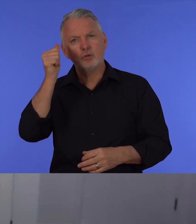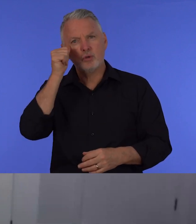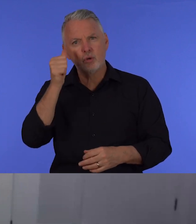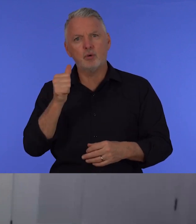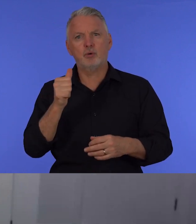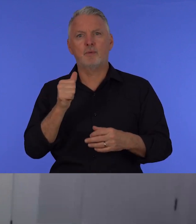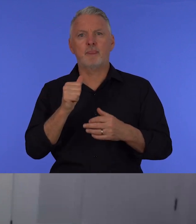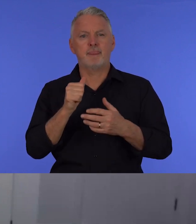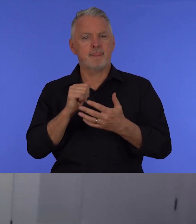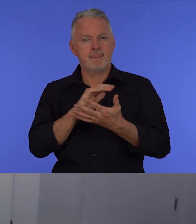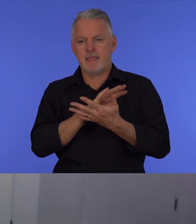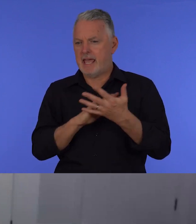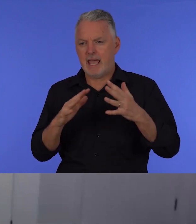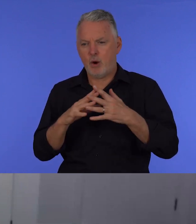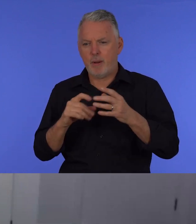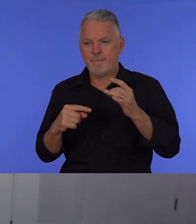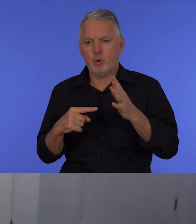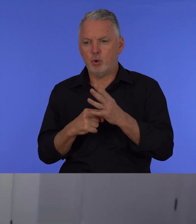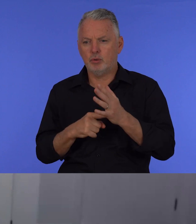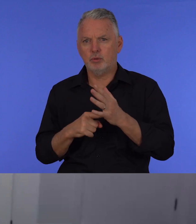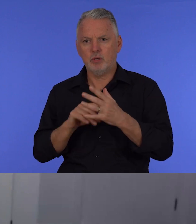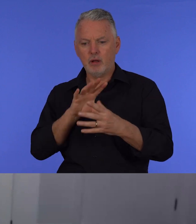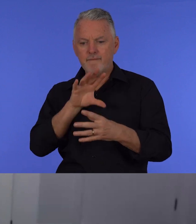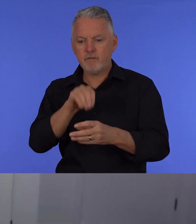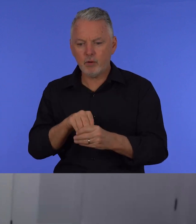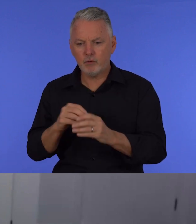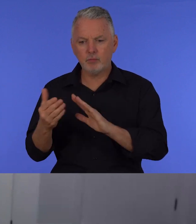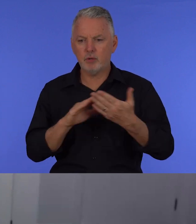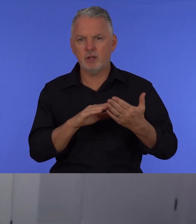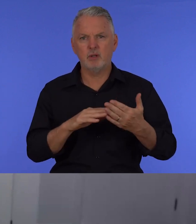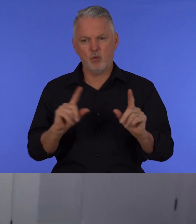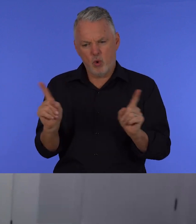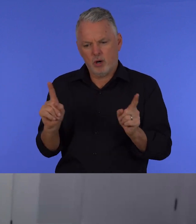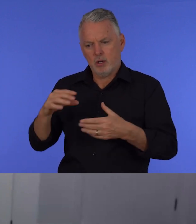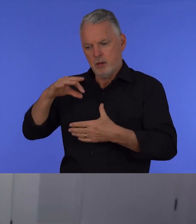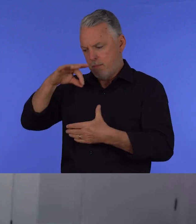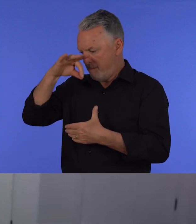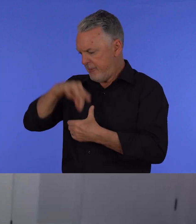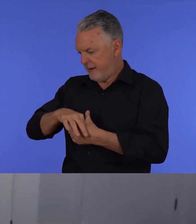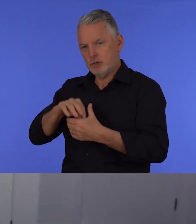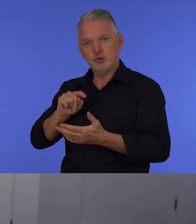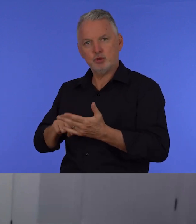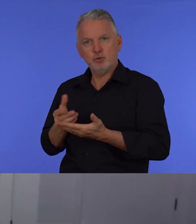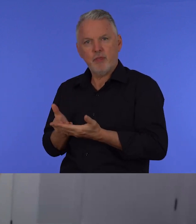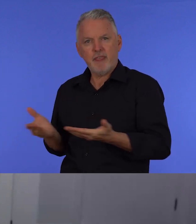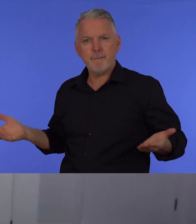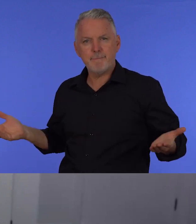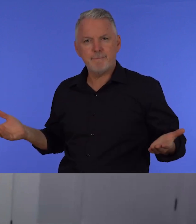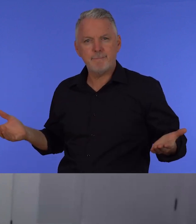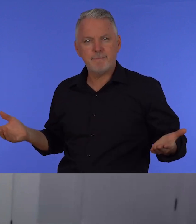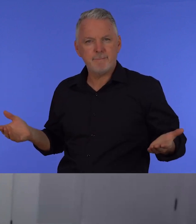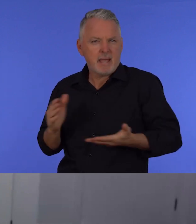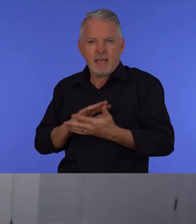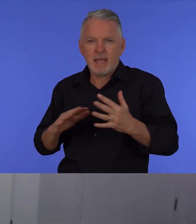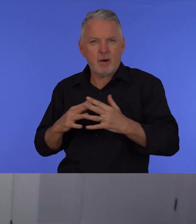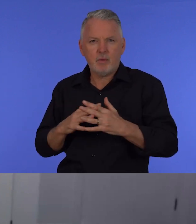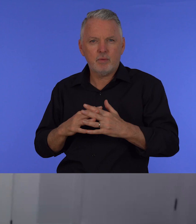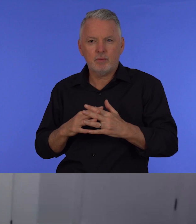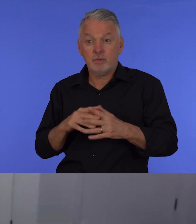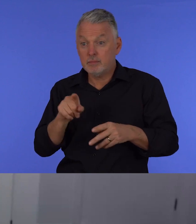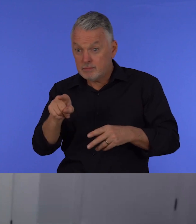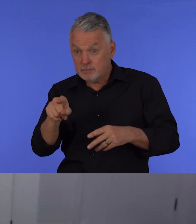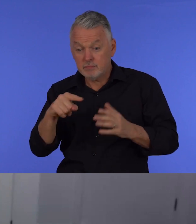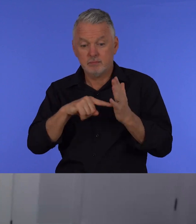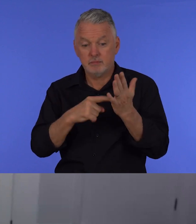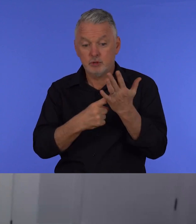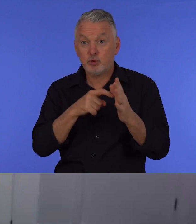free to jump in, but I'd like to know how being included in the community has benefited your child and your family.